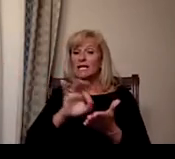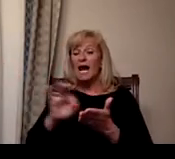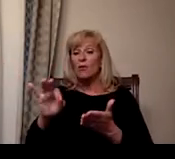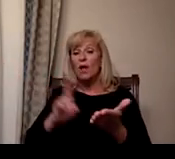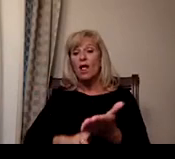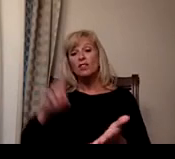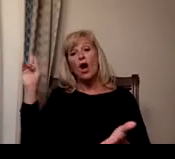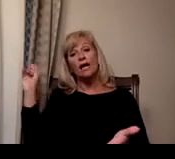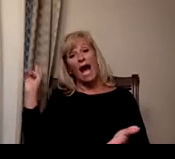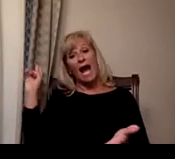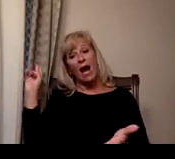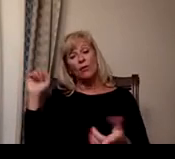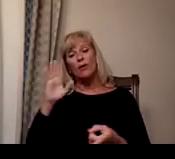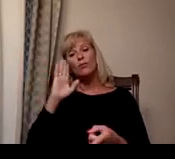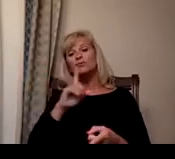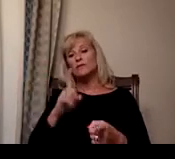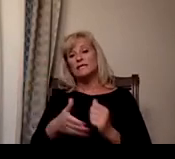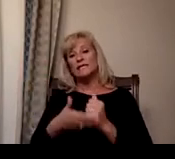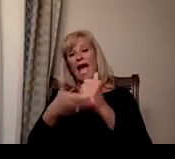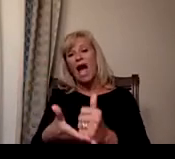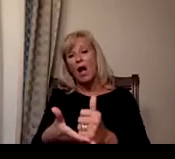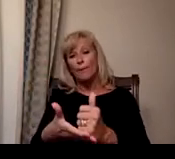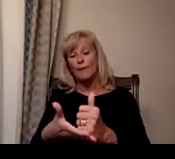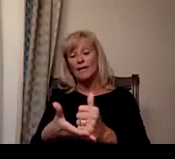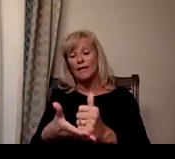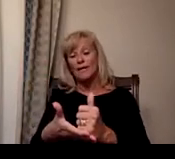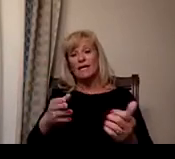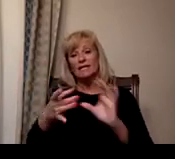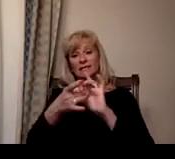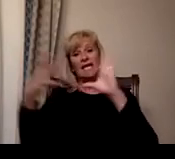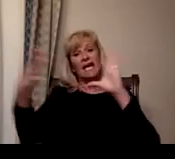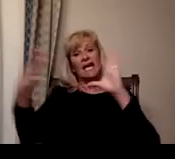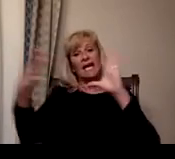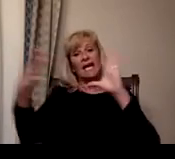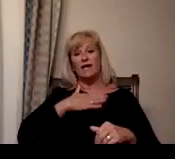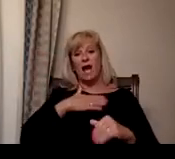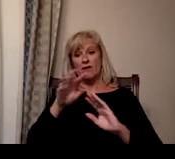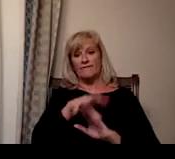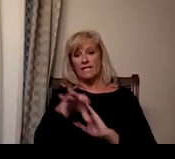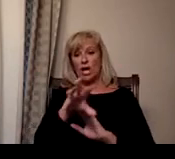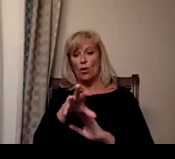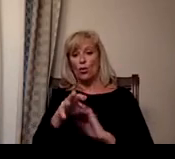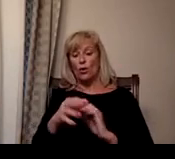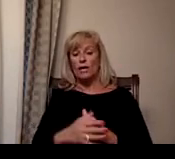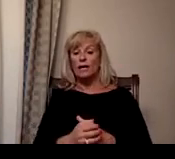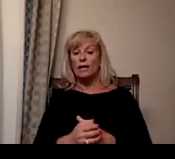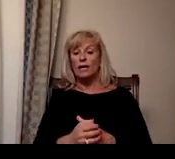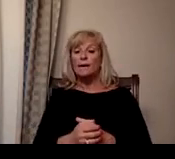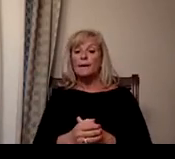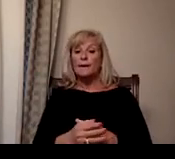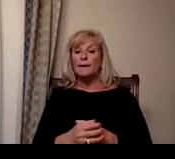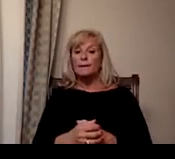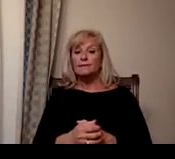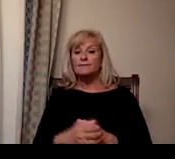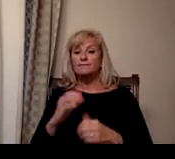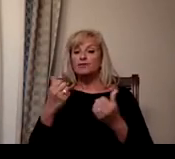log out of that, that would be really helpful. It keeps taking away our video. Let me see if I can